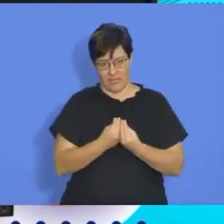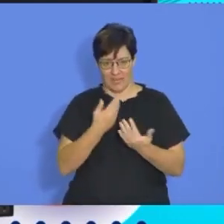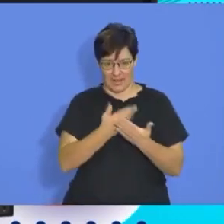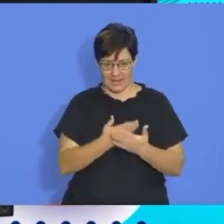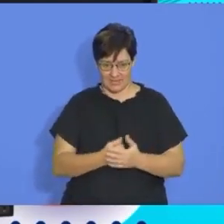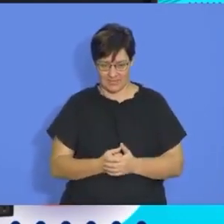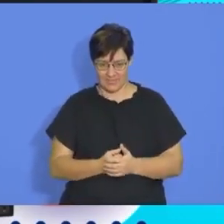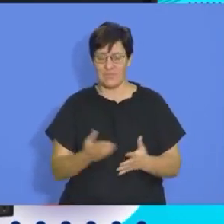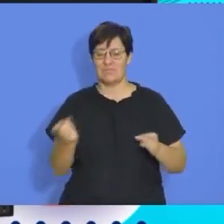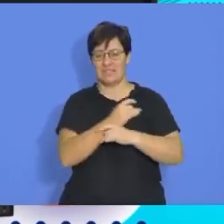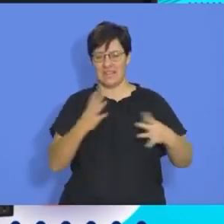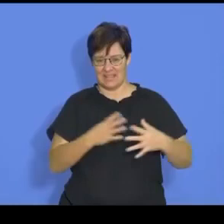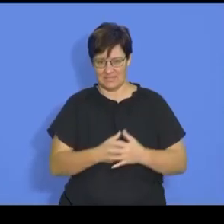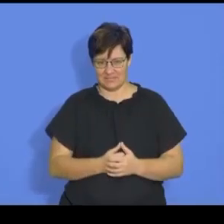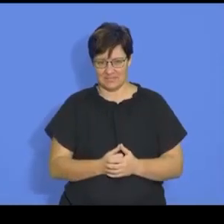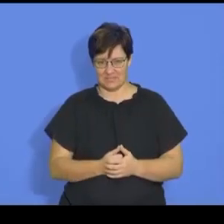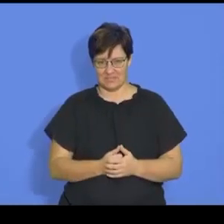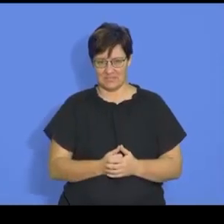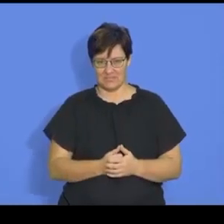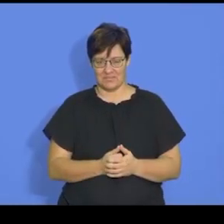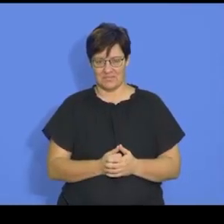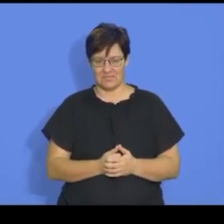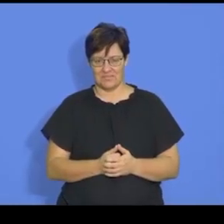Right, let's begin.